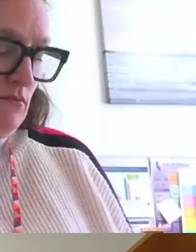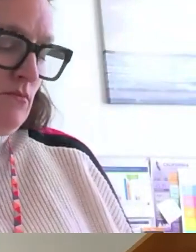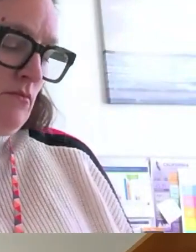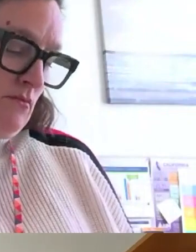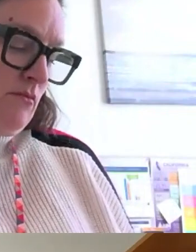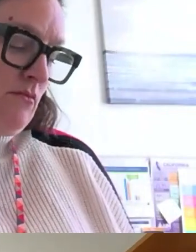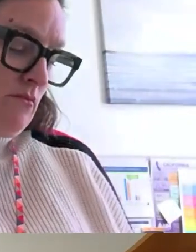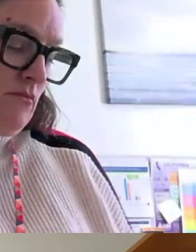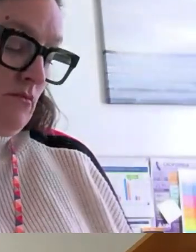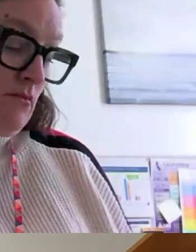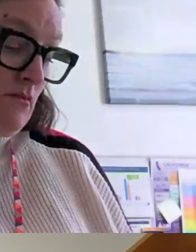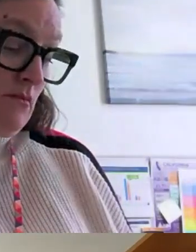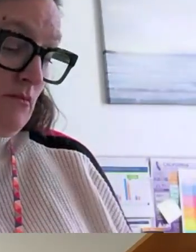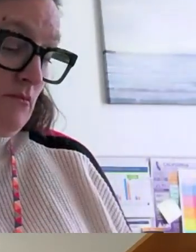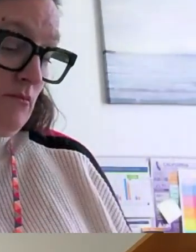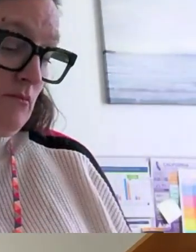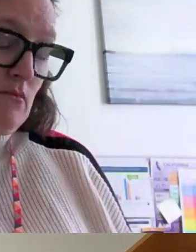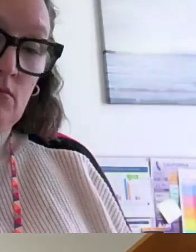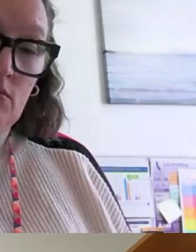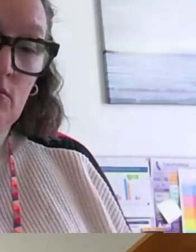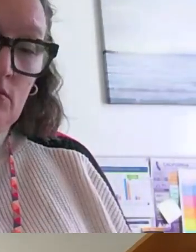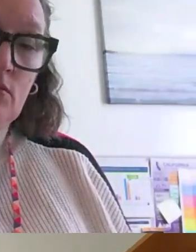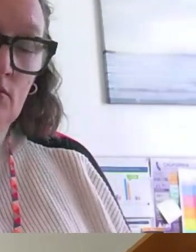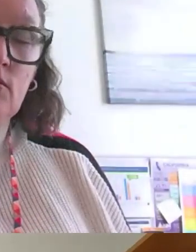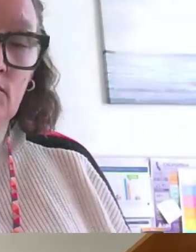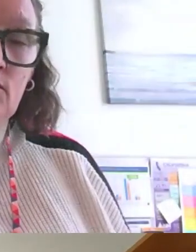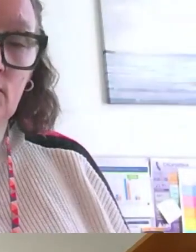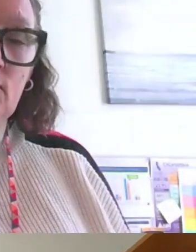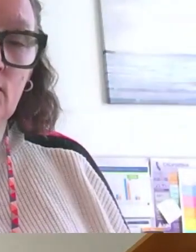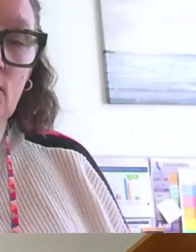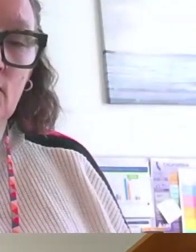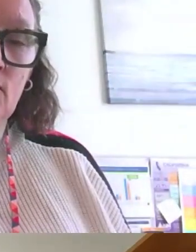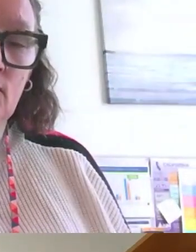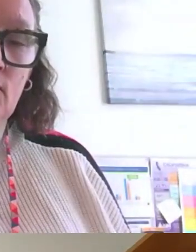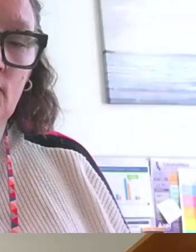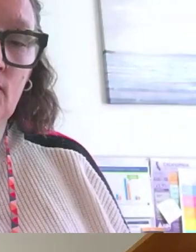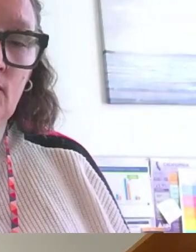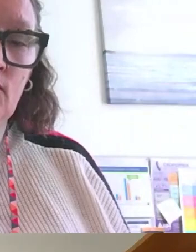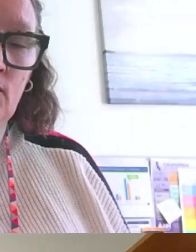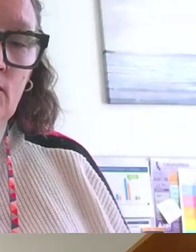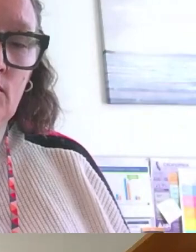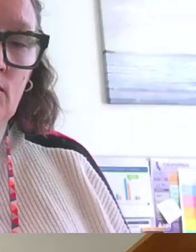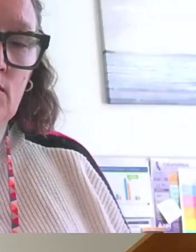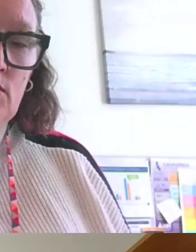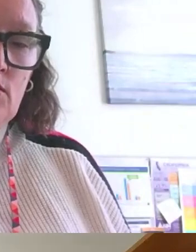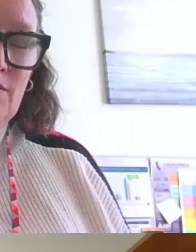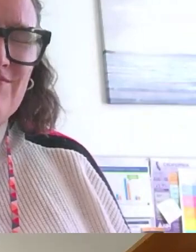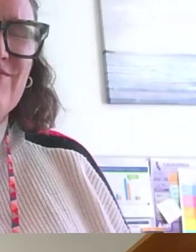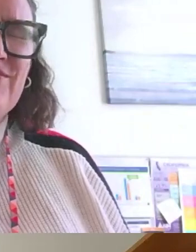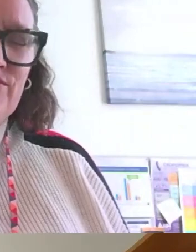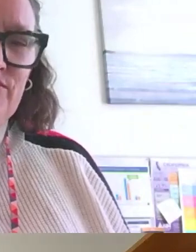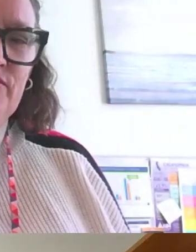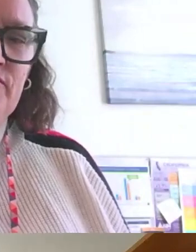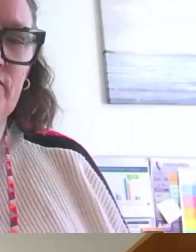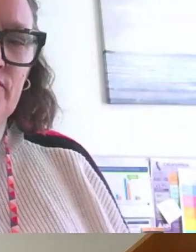geriatrics, defines major gaps in the way we've built our, assisted living